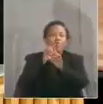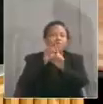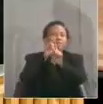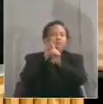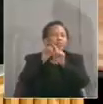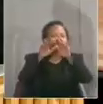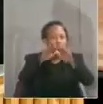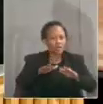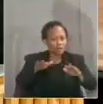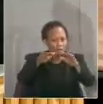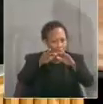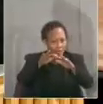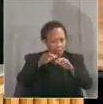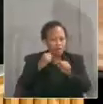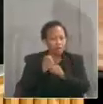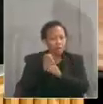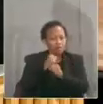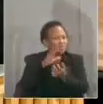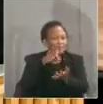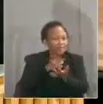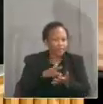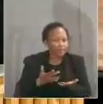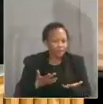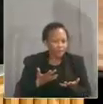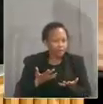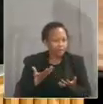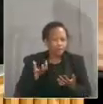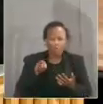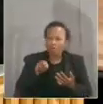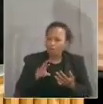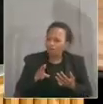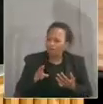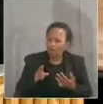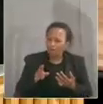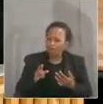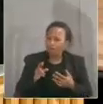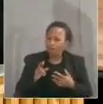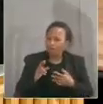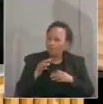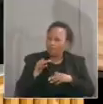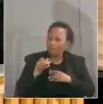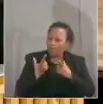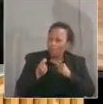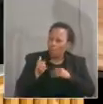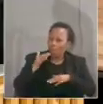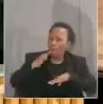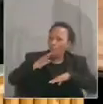Joint Operational Center? Or how did that work and how often?